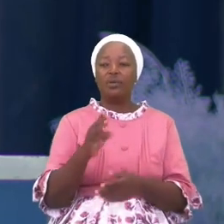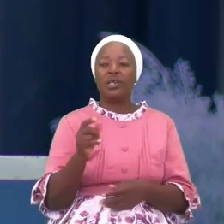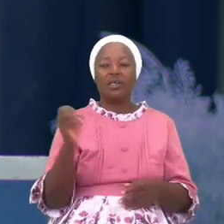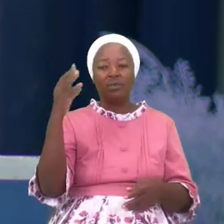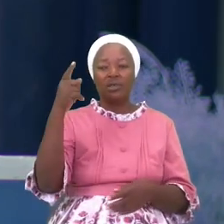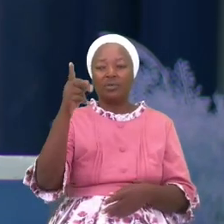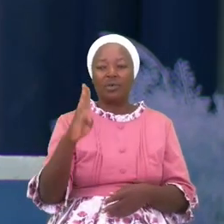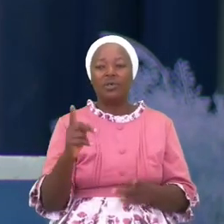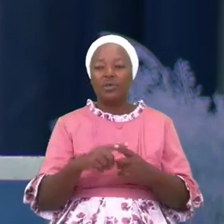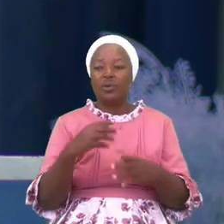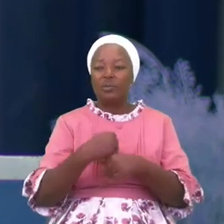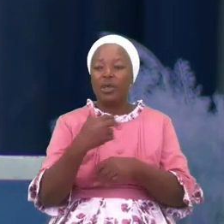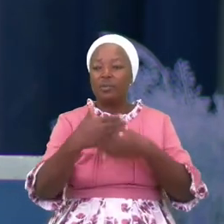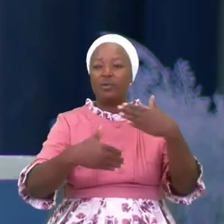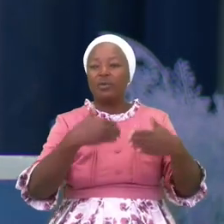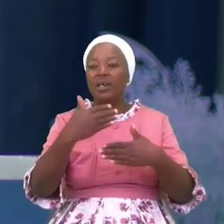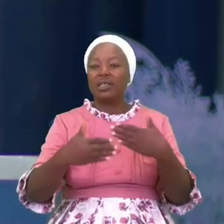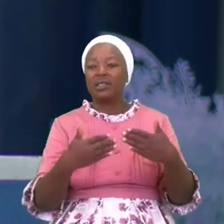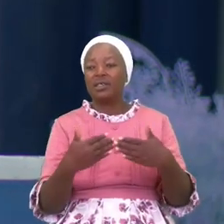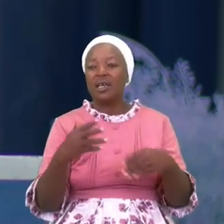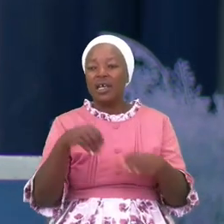new walk with the Lord Jesus.